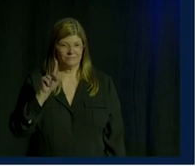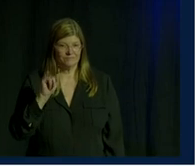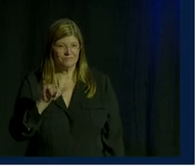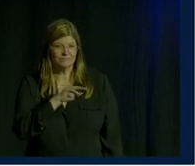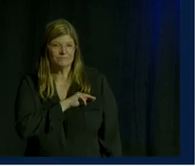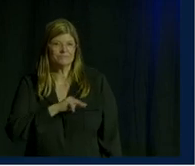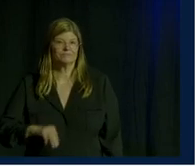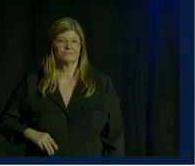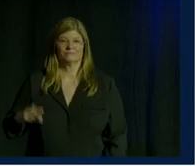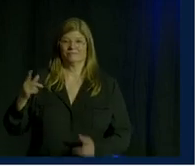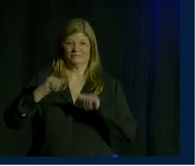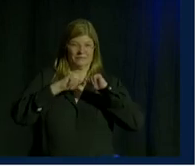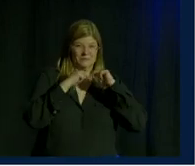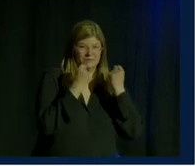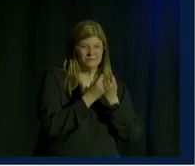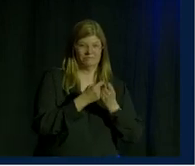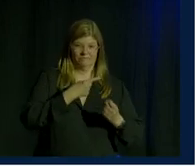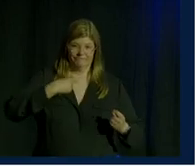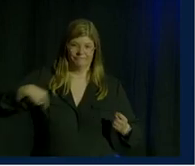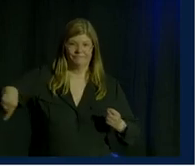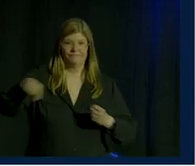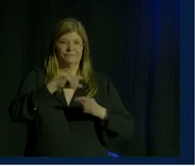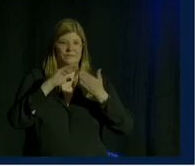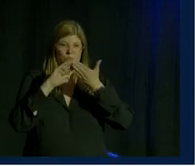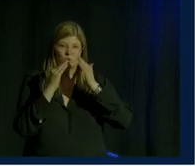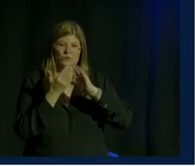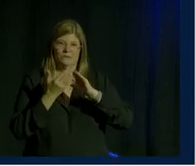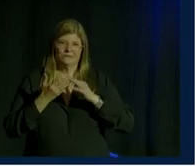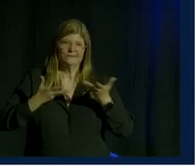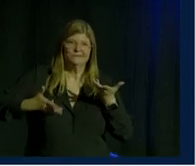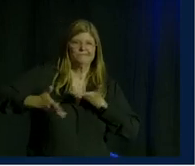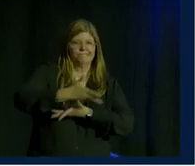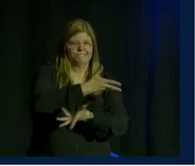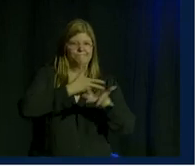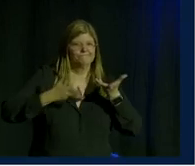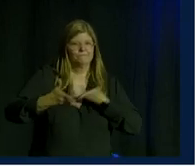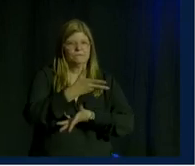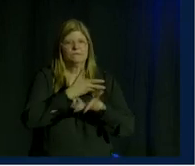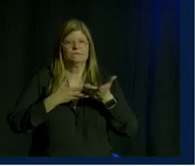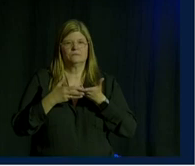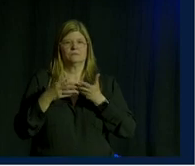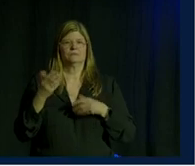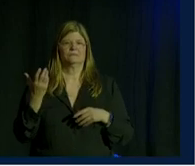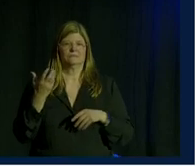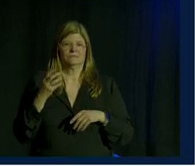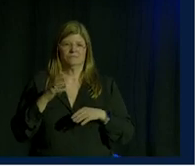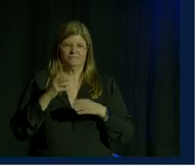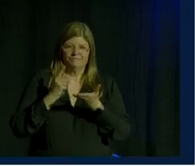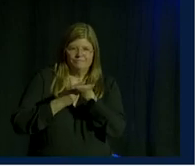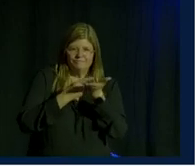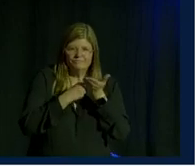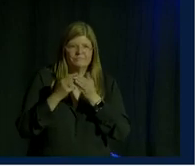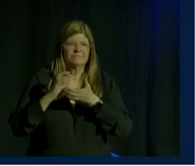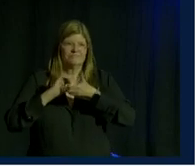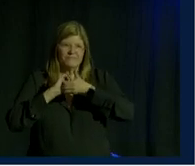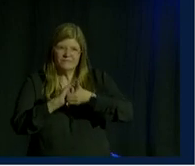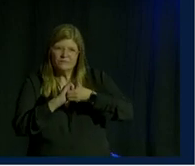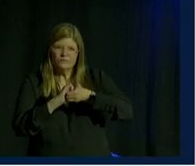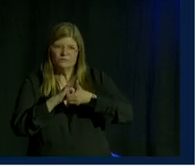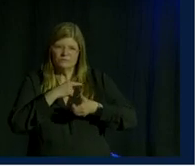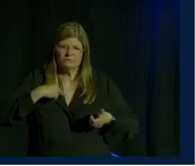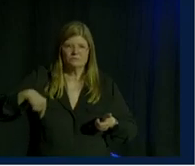community's continued engagement and support, and of course to all of you, the industry, for your partnerships to make these projects a reality. Thank